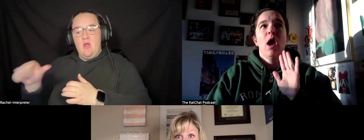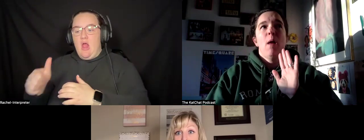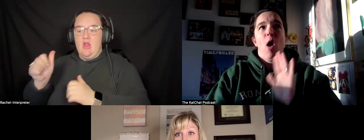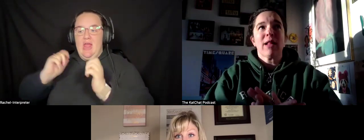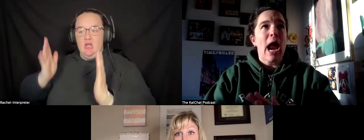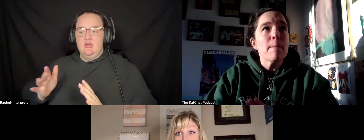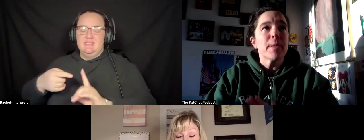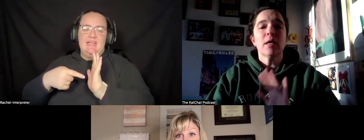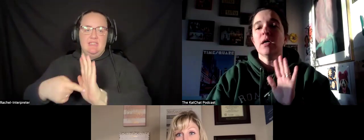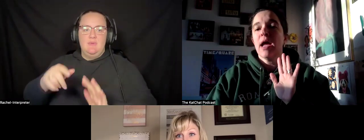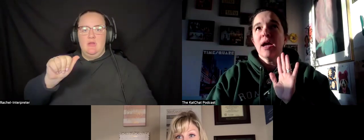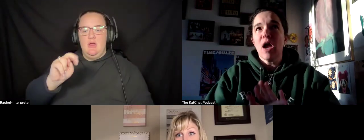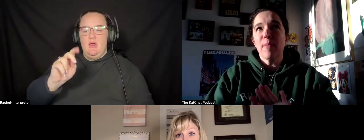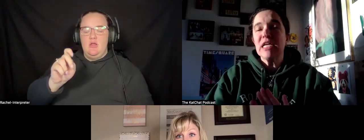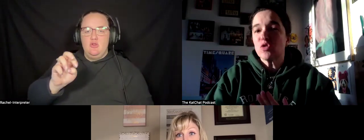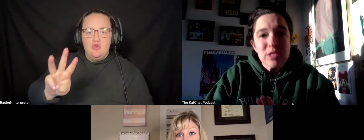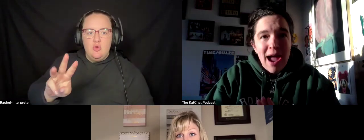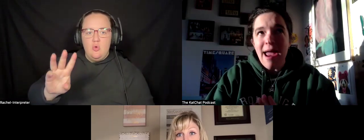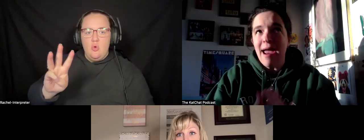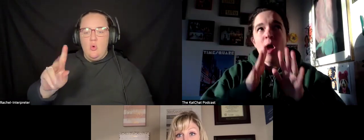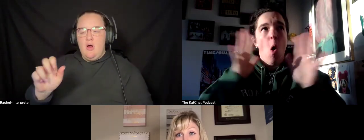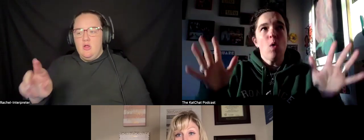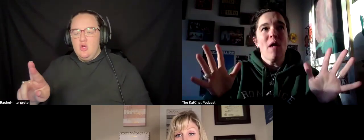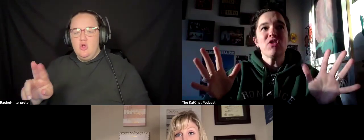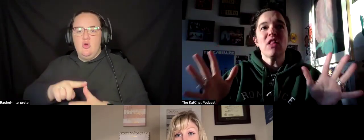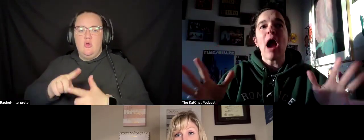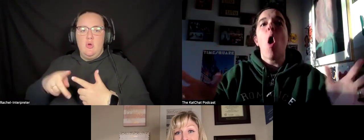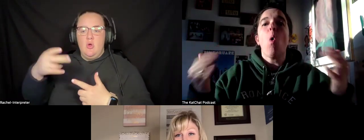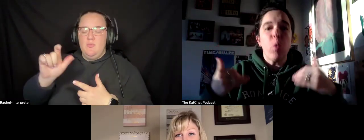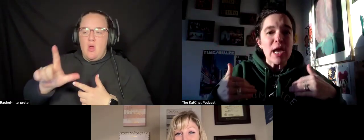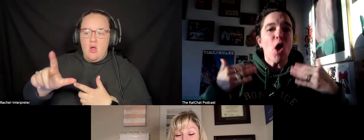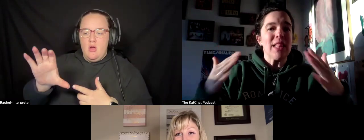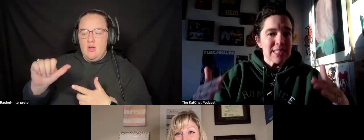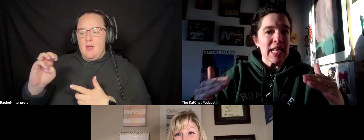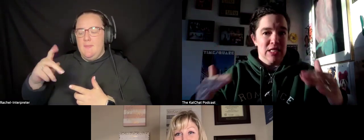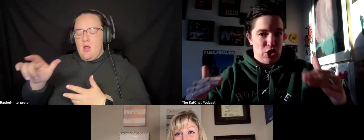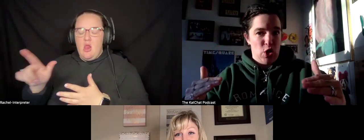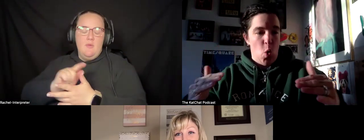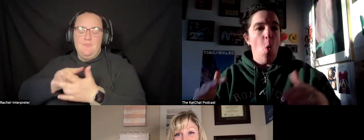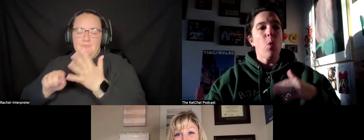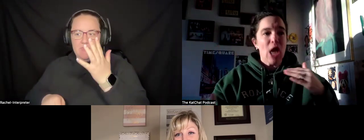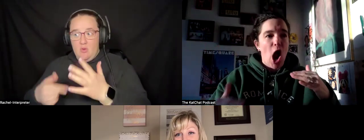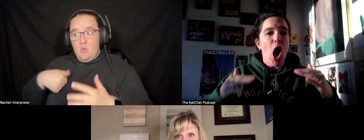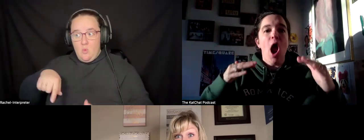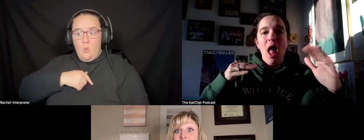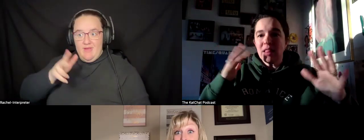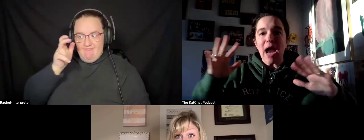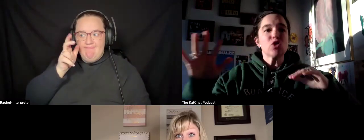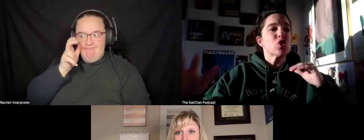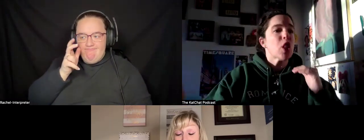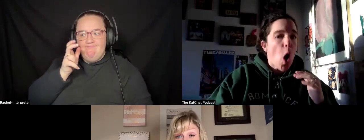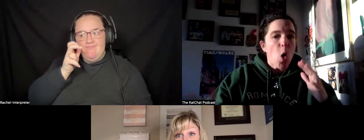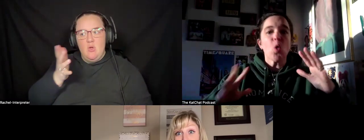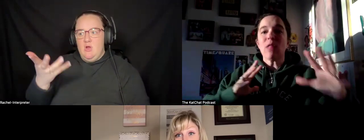Walker, Paul Campbell, Kimberly Tutan, or whatever, they're like, we are listening to you. We are